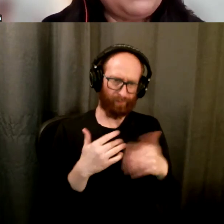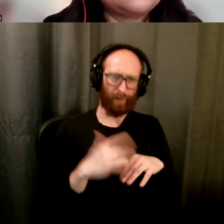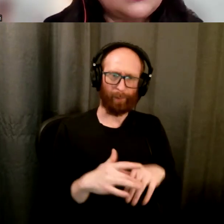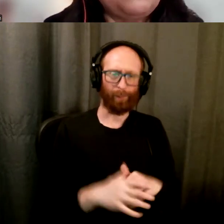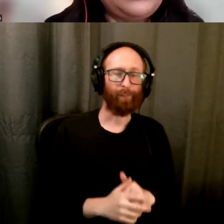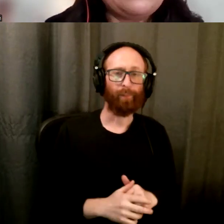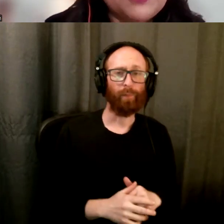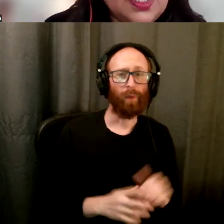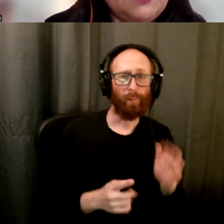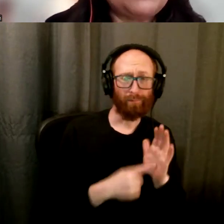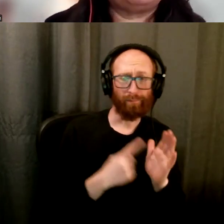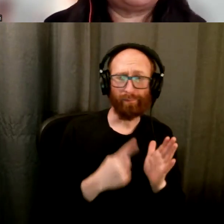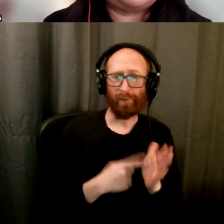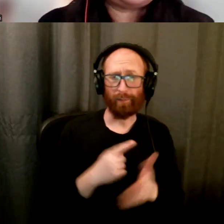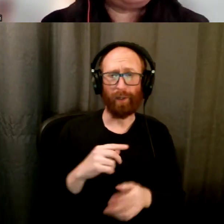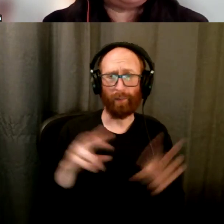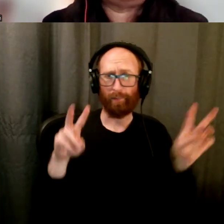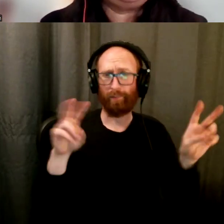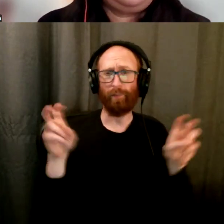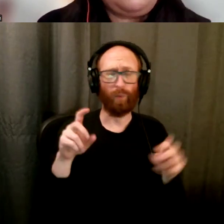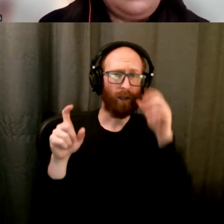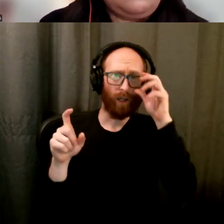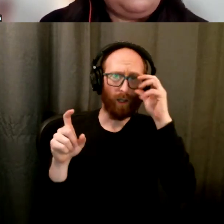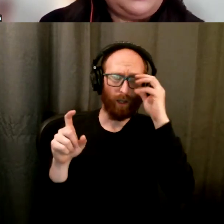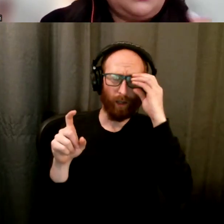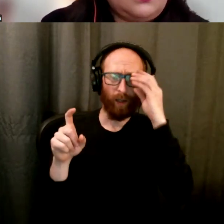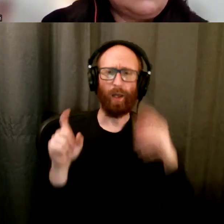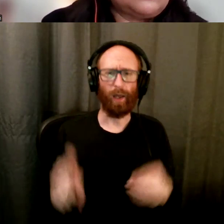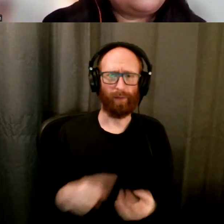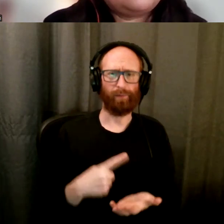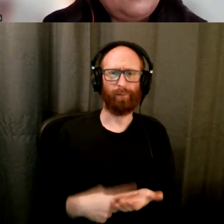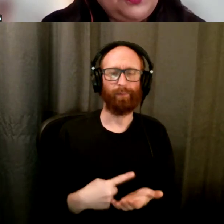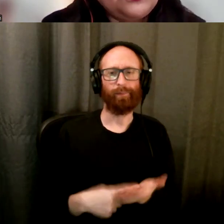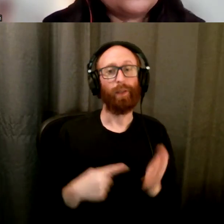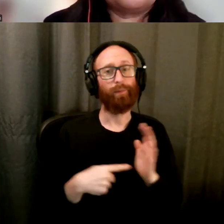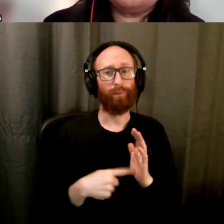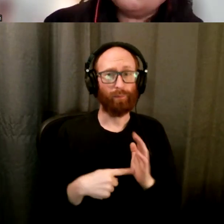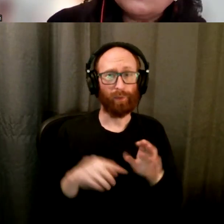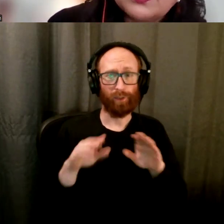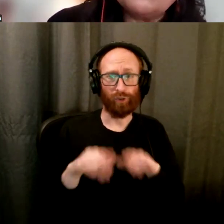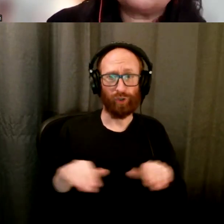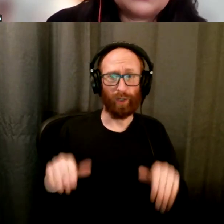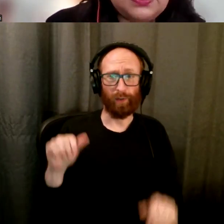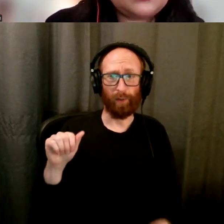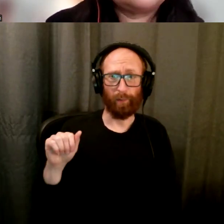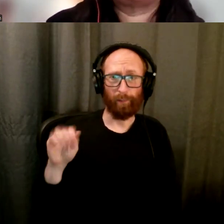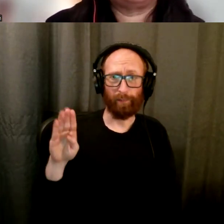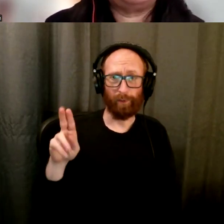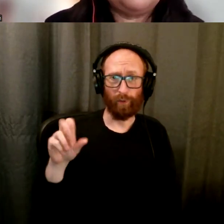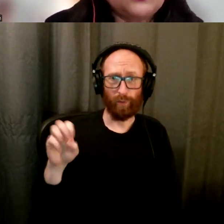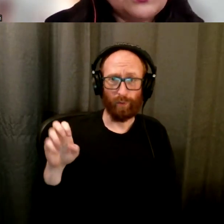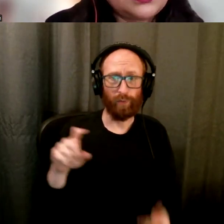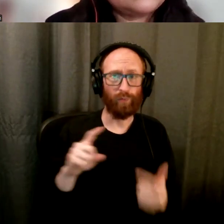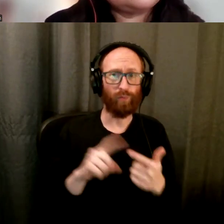are topics that we have to cover, for example, the child abuse or concerns about